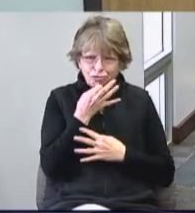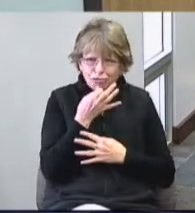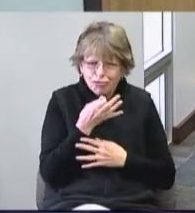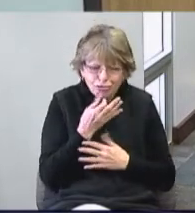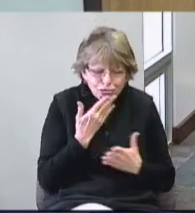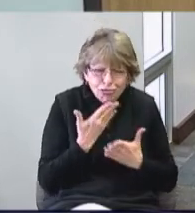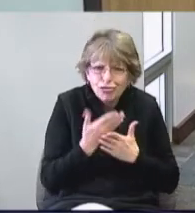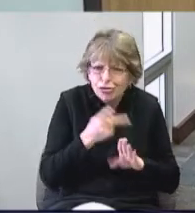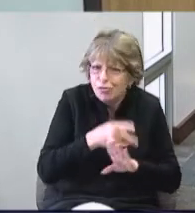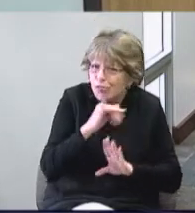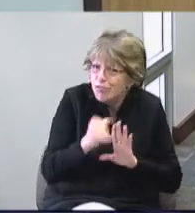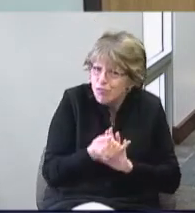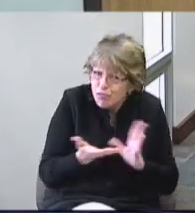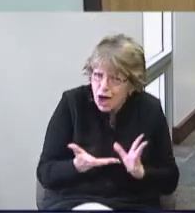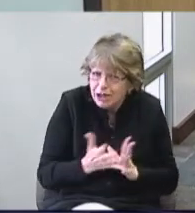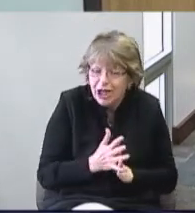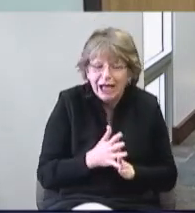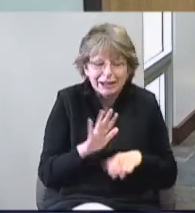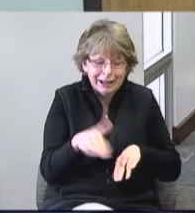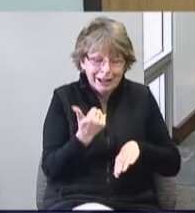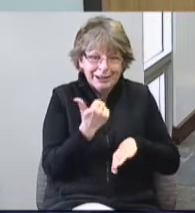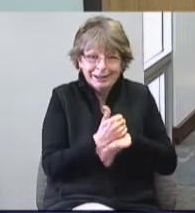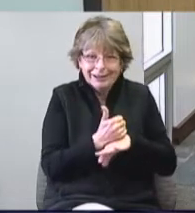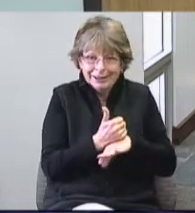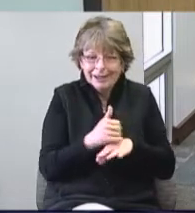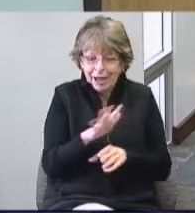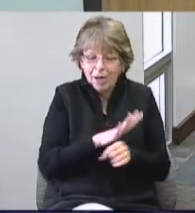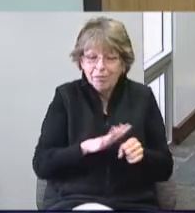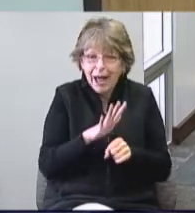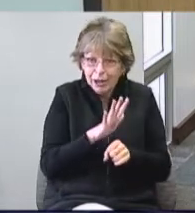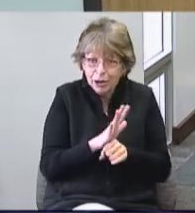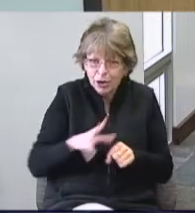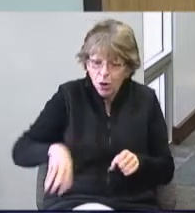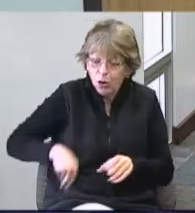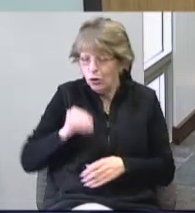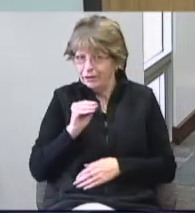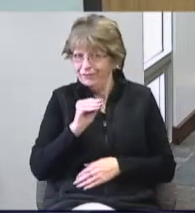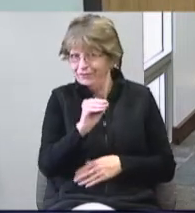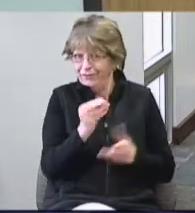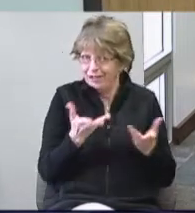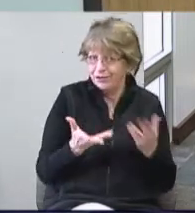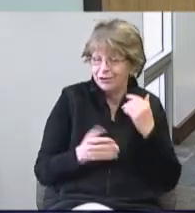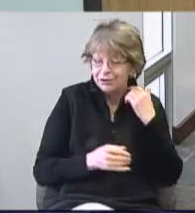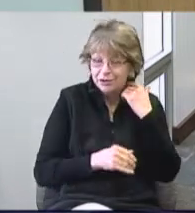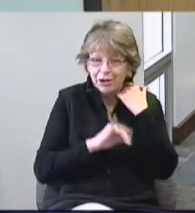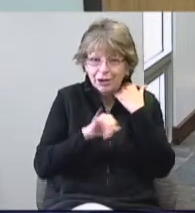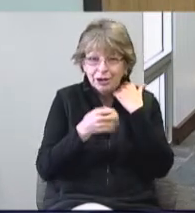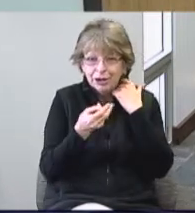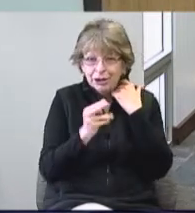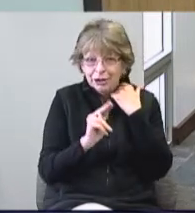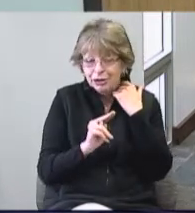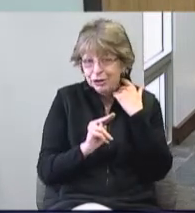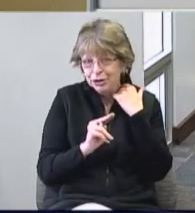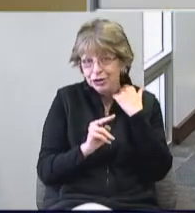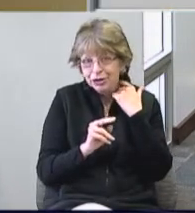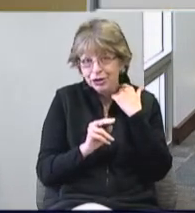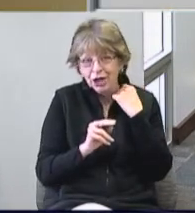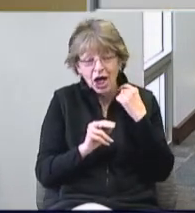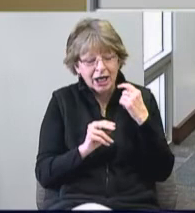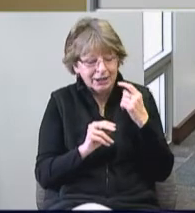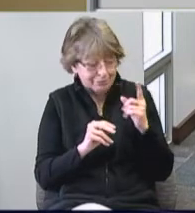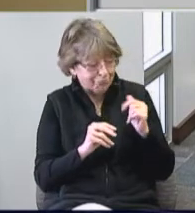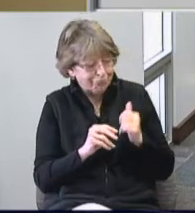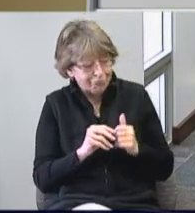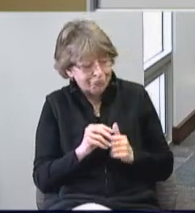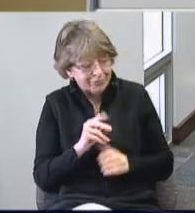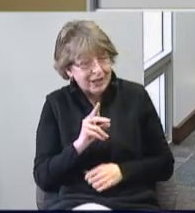of local investors, and it's something that we talked about at the State of the City address, and John Deerdoff did an excellent job. And one of the things with this,